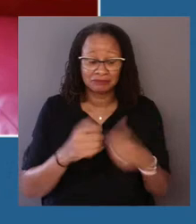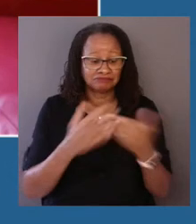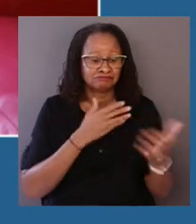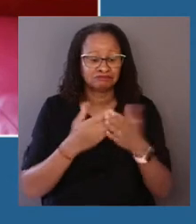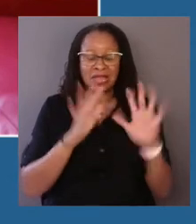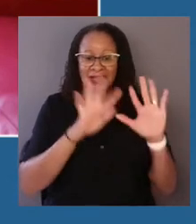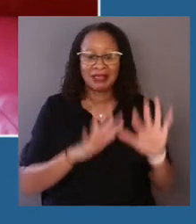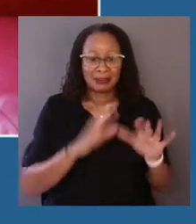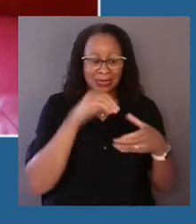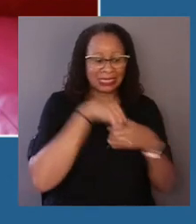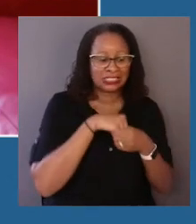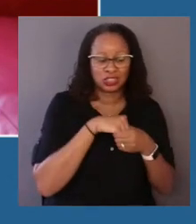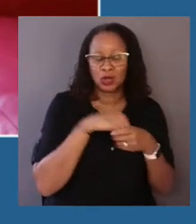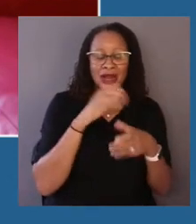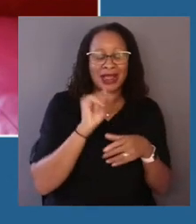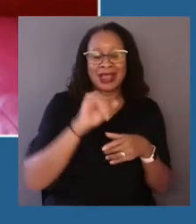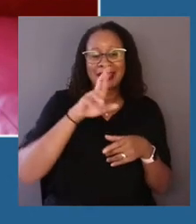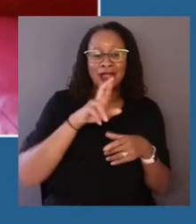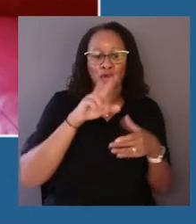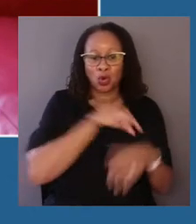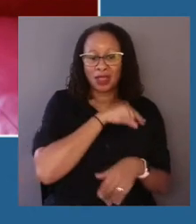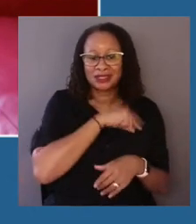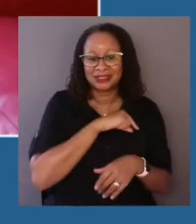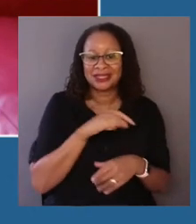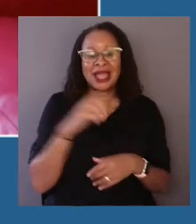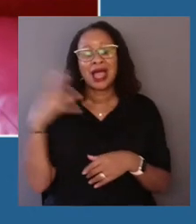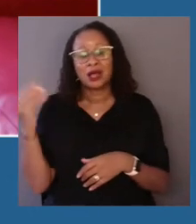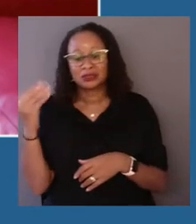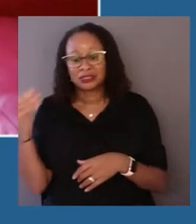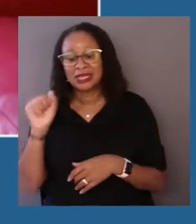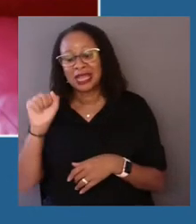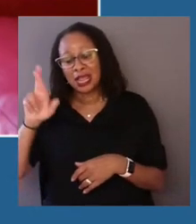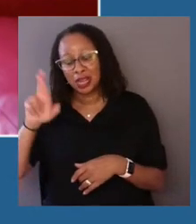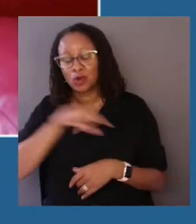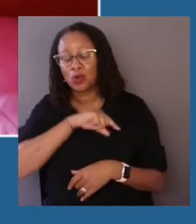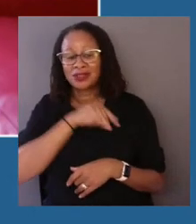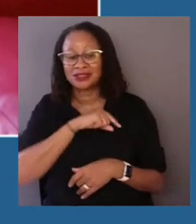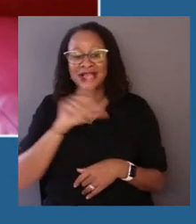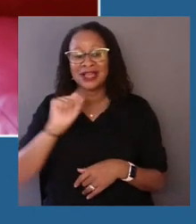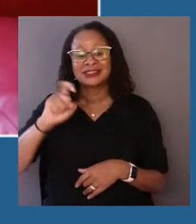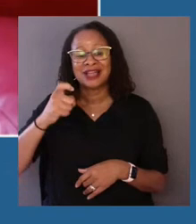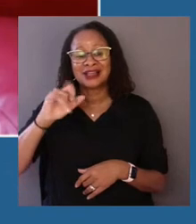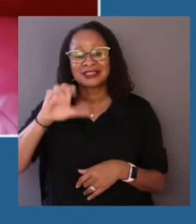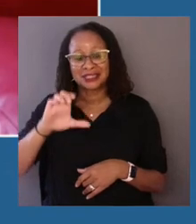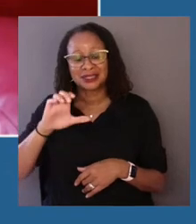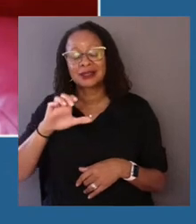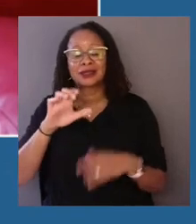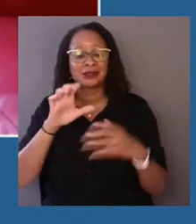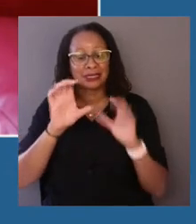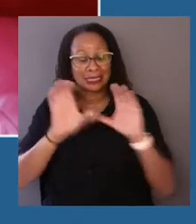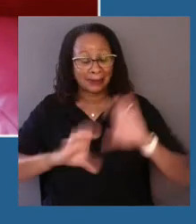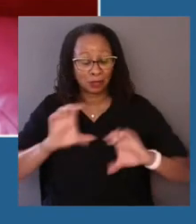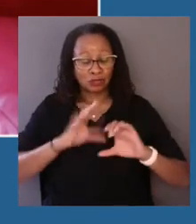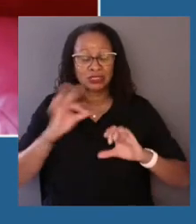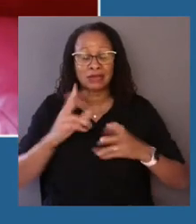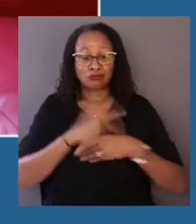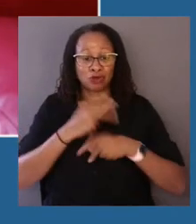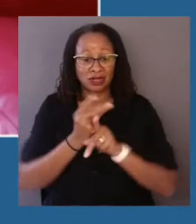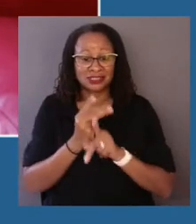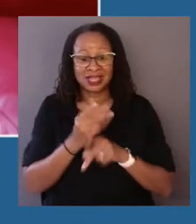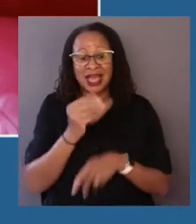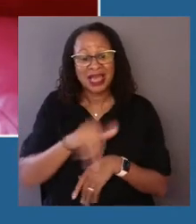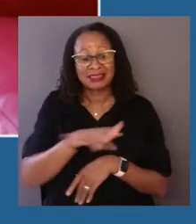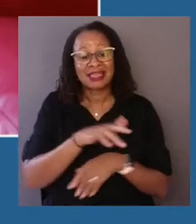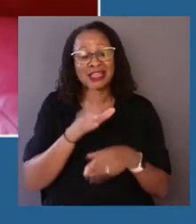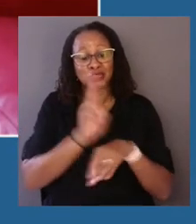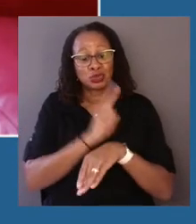air quality, ambient air quality, toxic chemicals and products, land use and zoning,